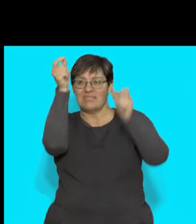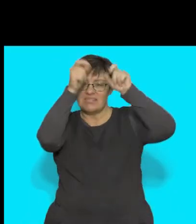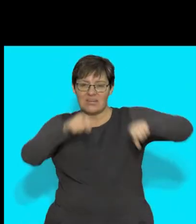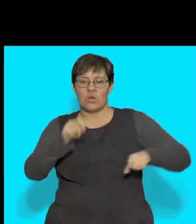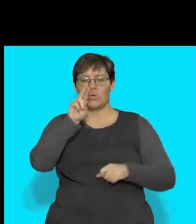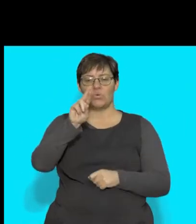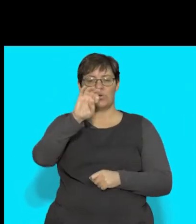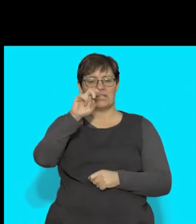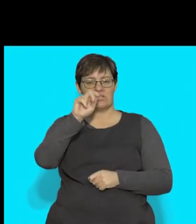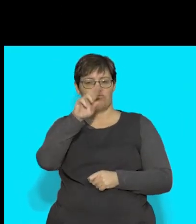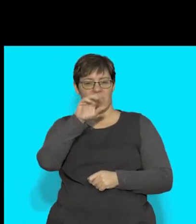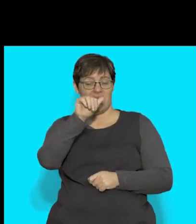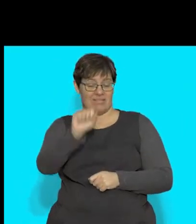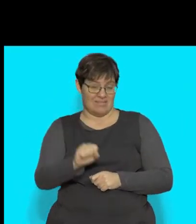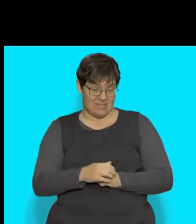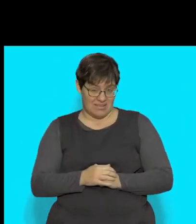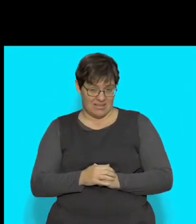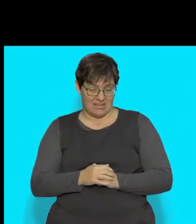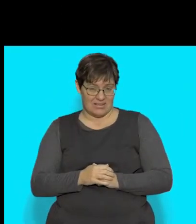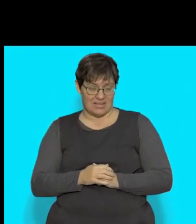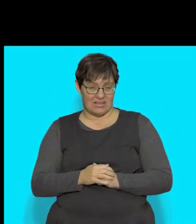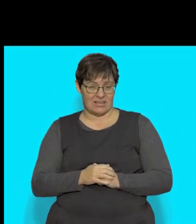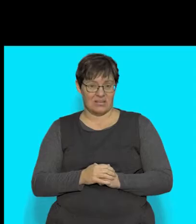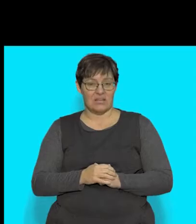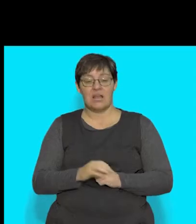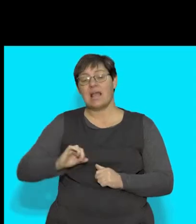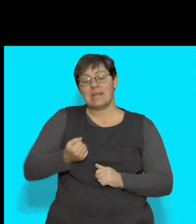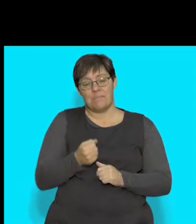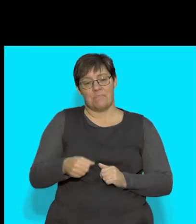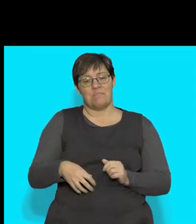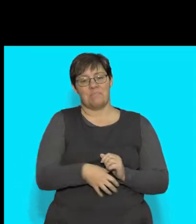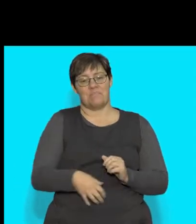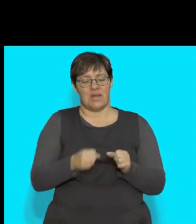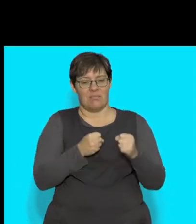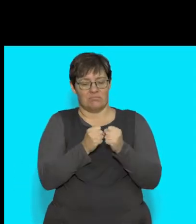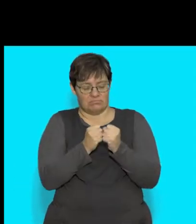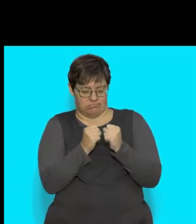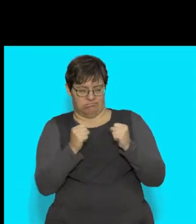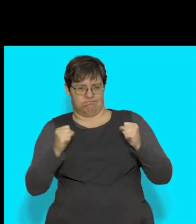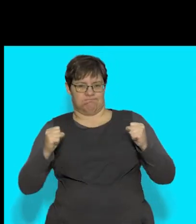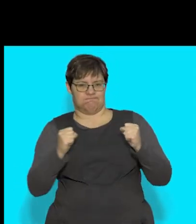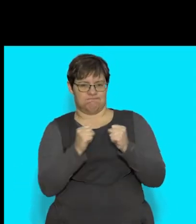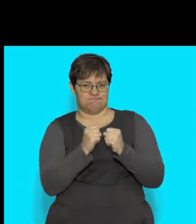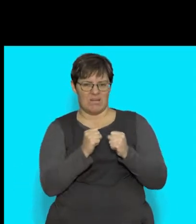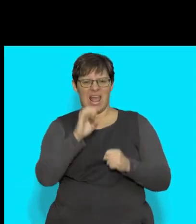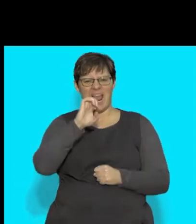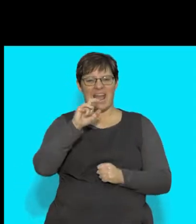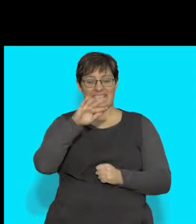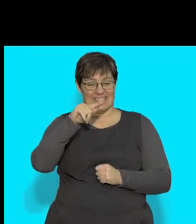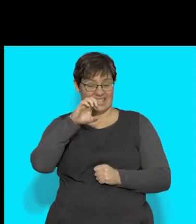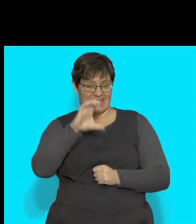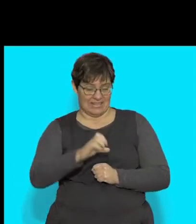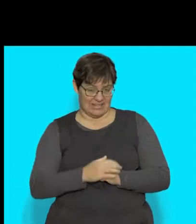organs. The urine is then stored in an elastic bladder. Why do I mean elastic bladder? Because